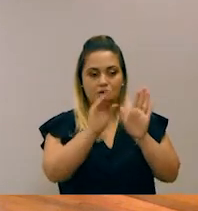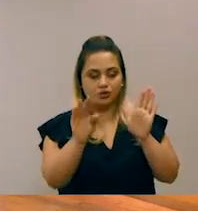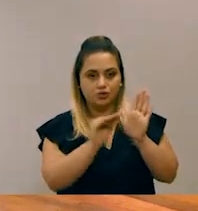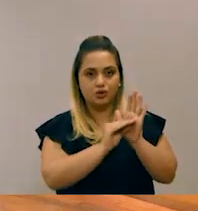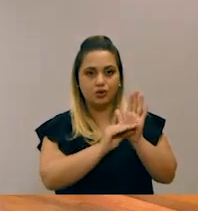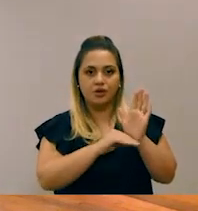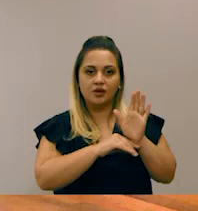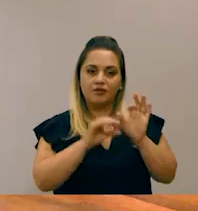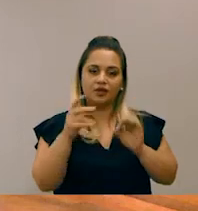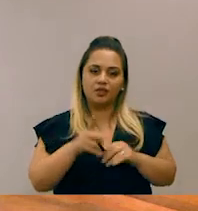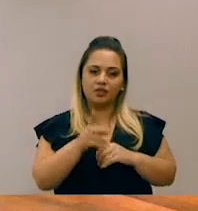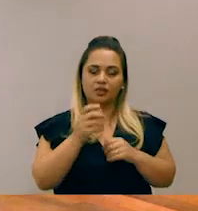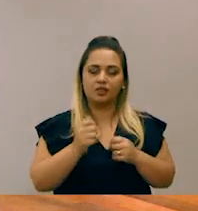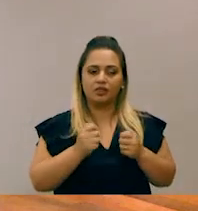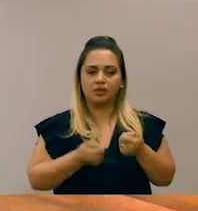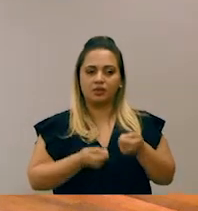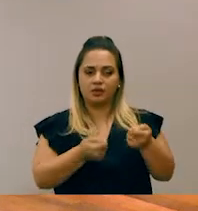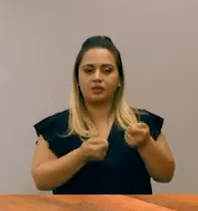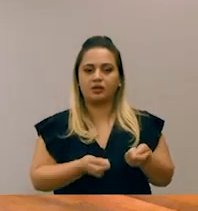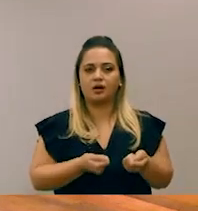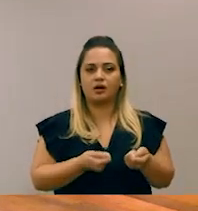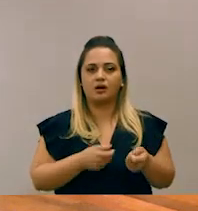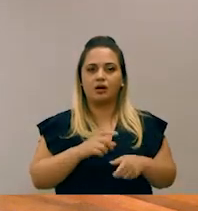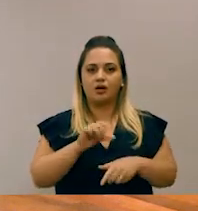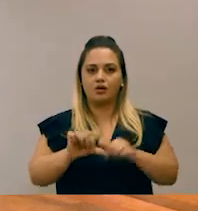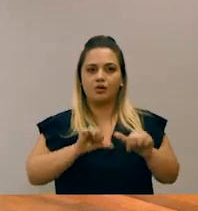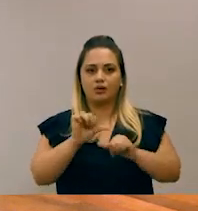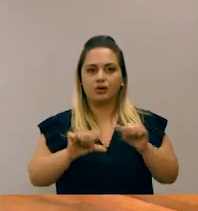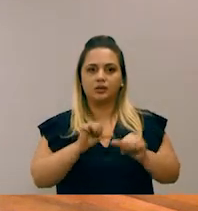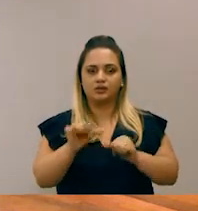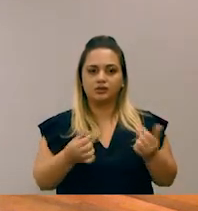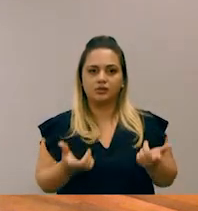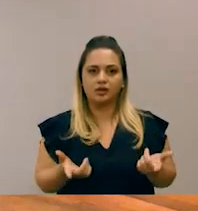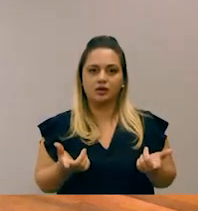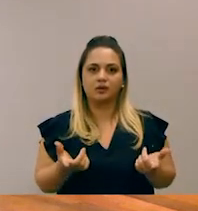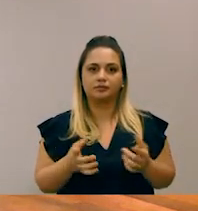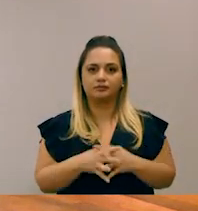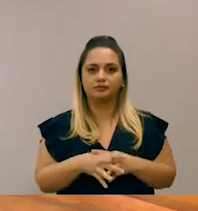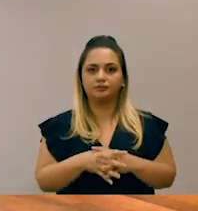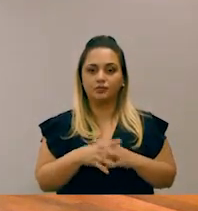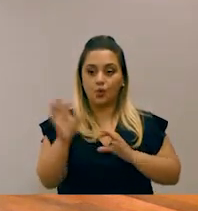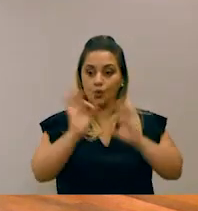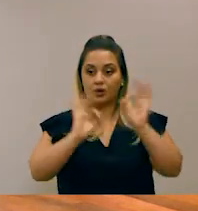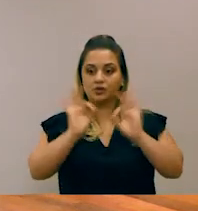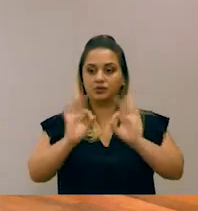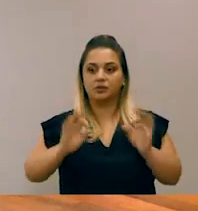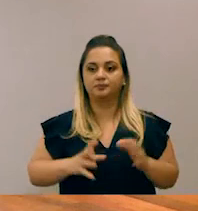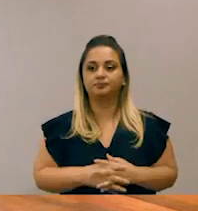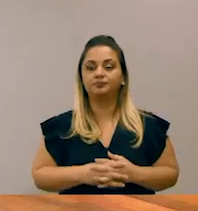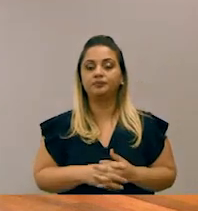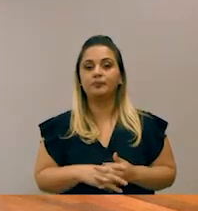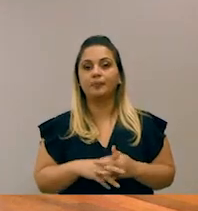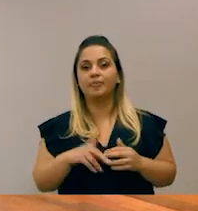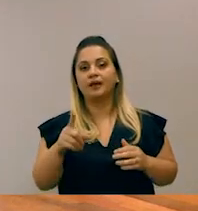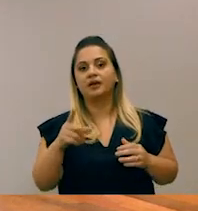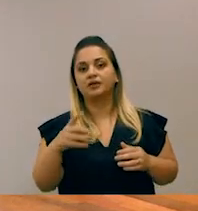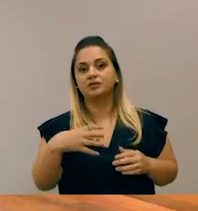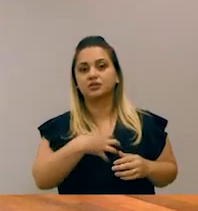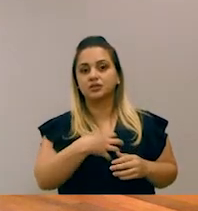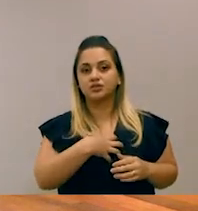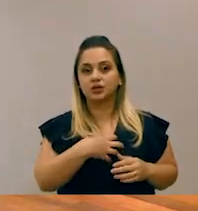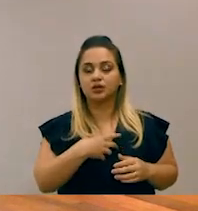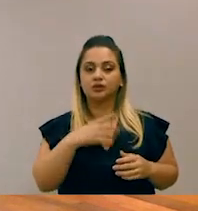structure. We're going to get the best section model, and we're going to compare it to the new